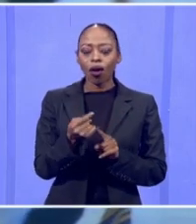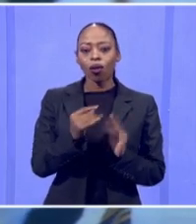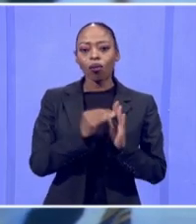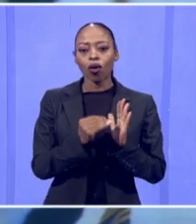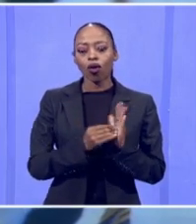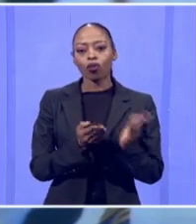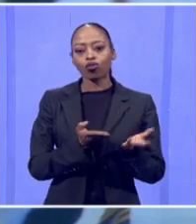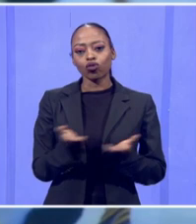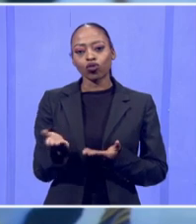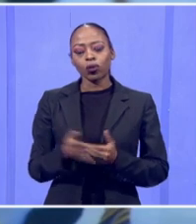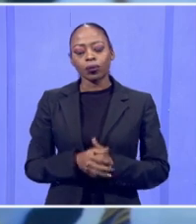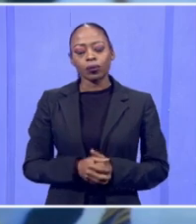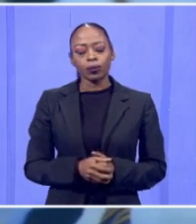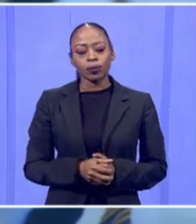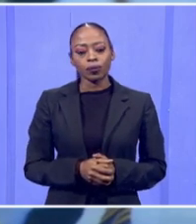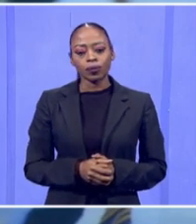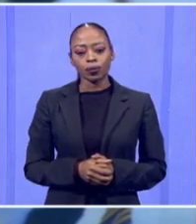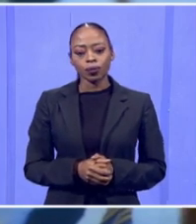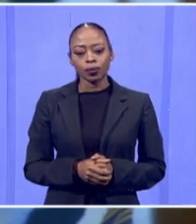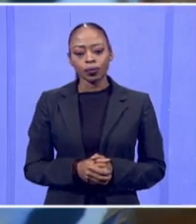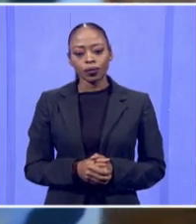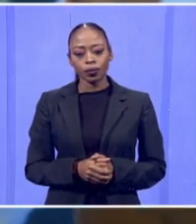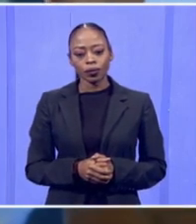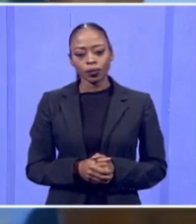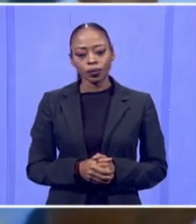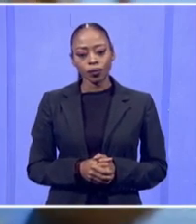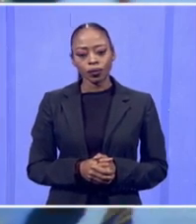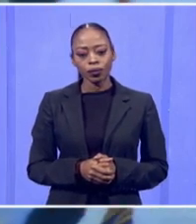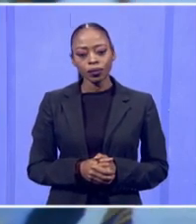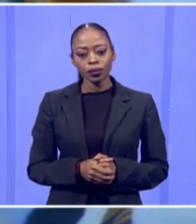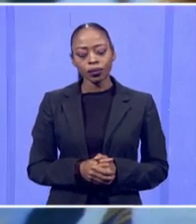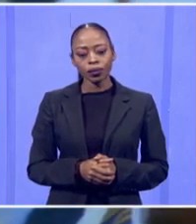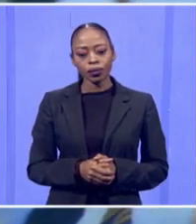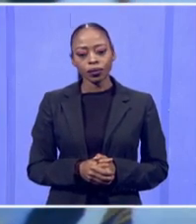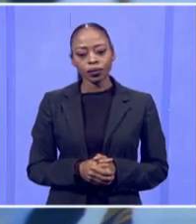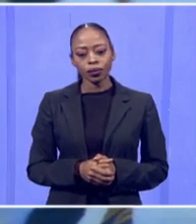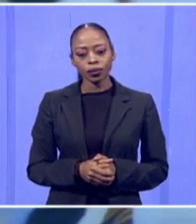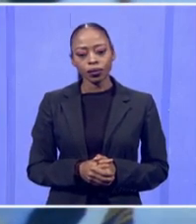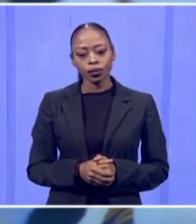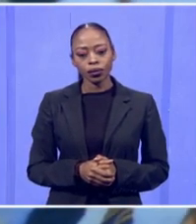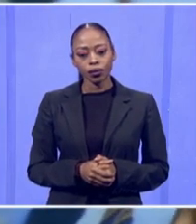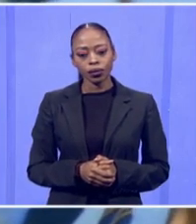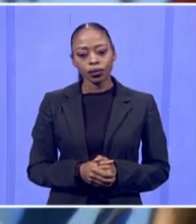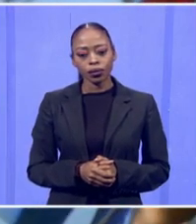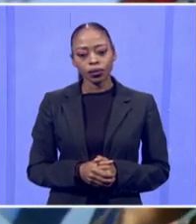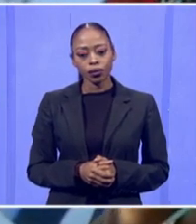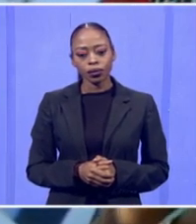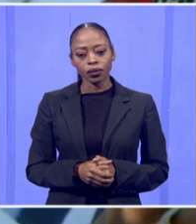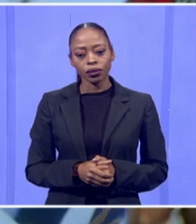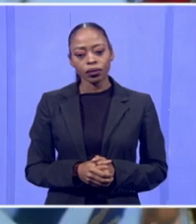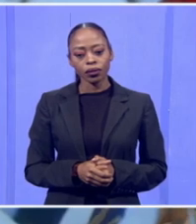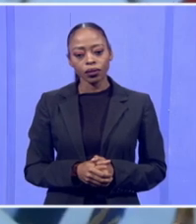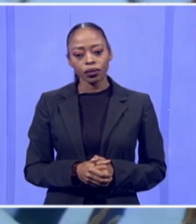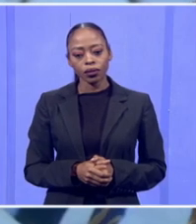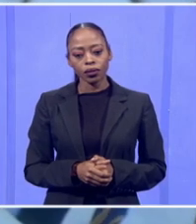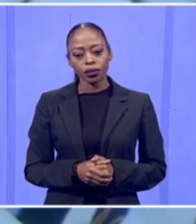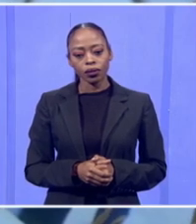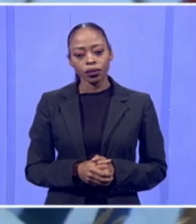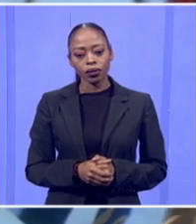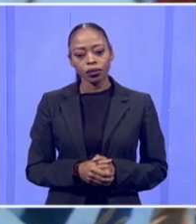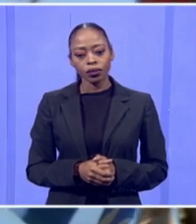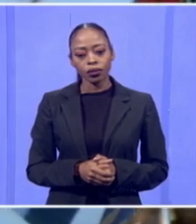that we put in place. Thank you. ENCA, and then you will be next. Thank you. I have a question for the